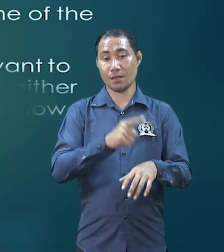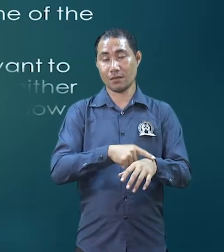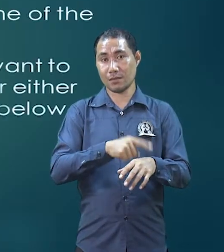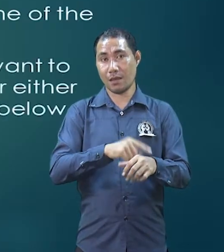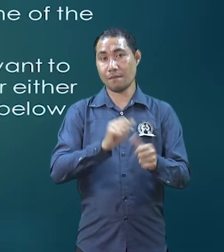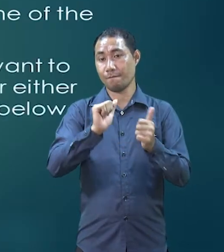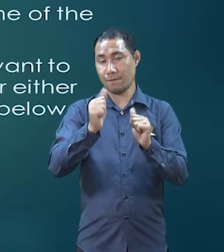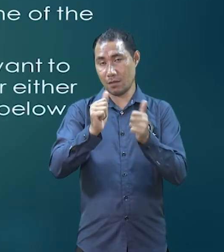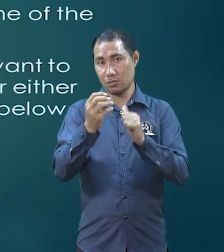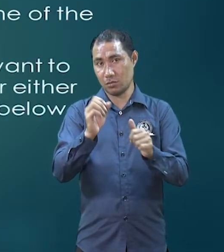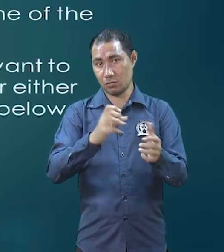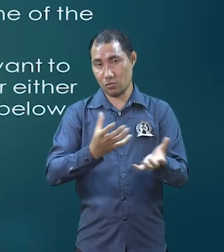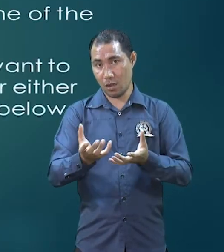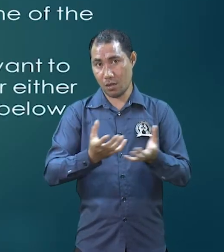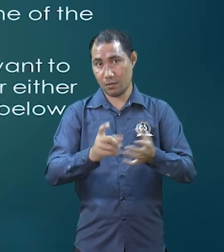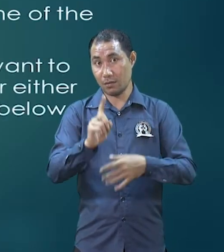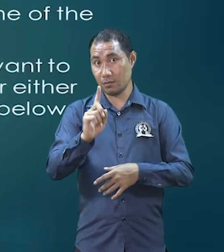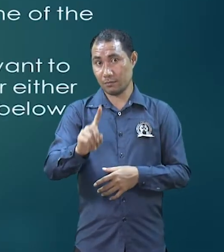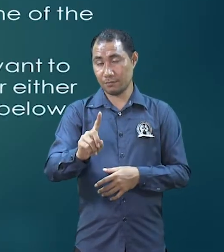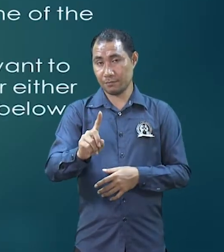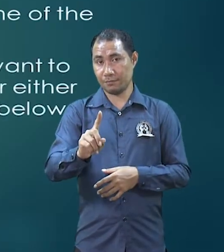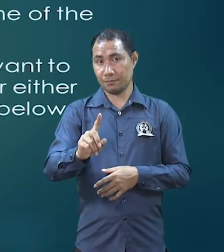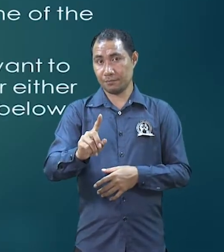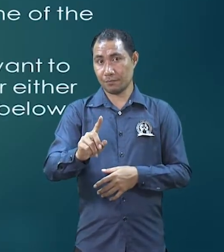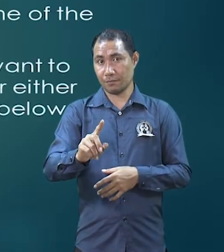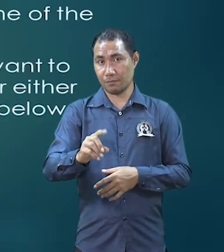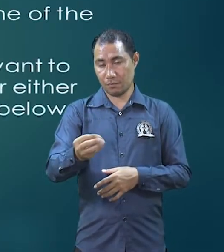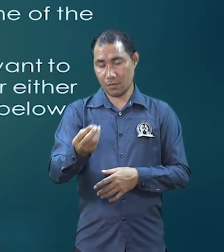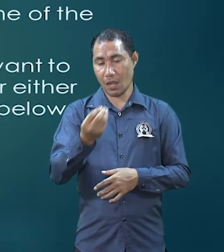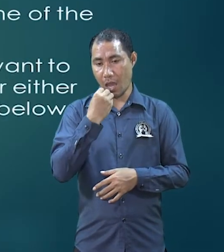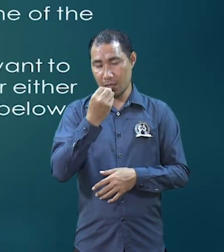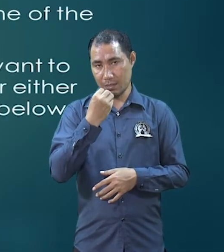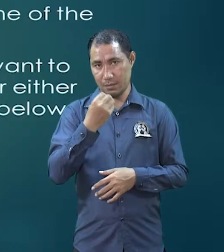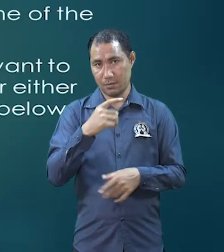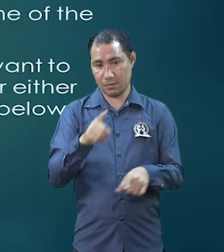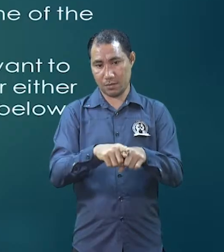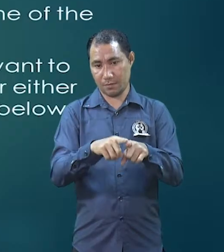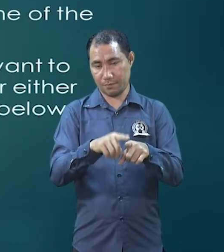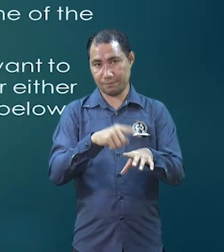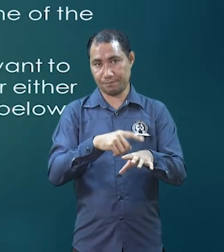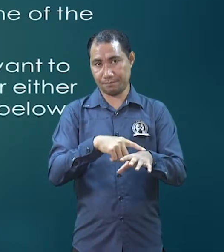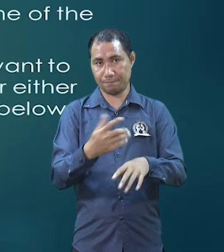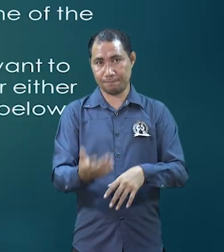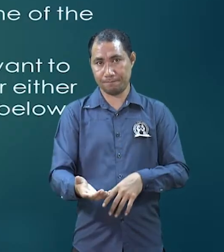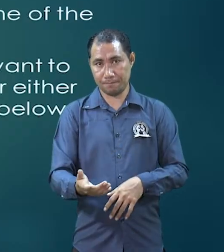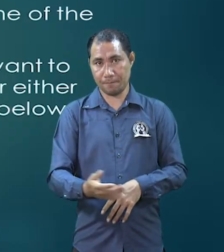Taimi lava e vela ili mea ai pe umaili ngā seino mea ai.